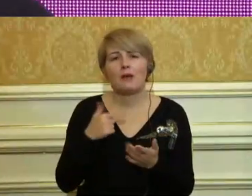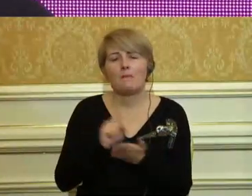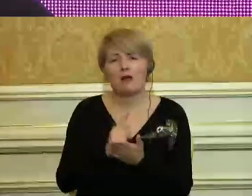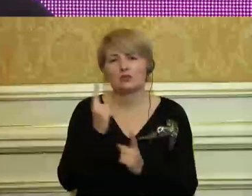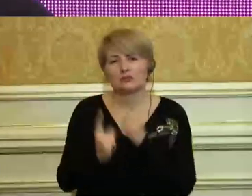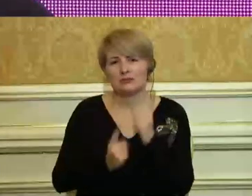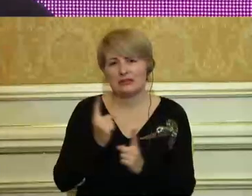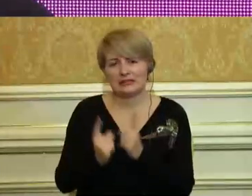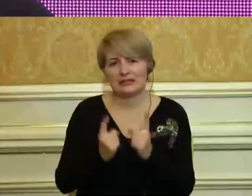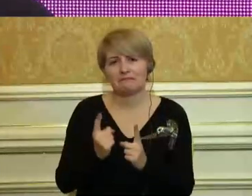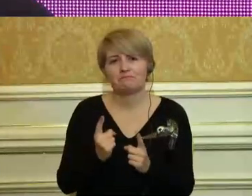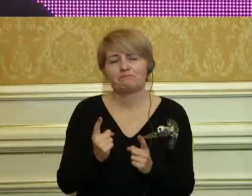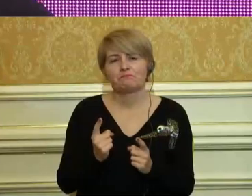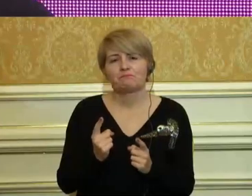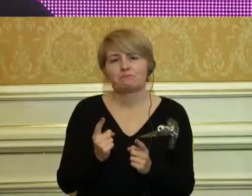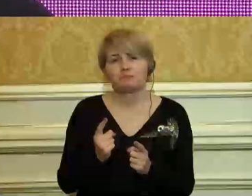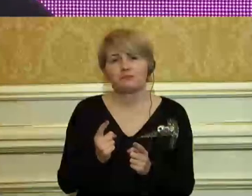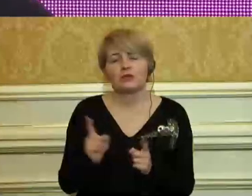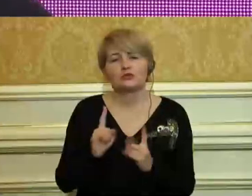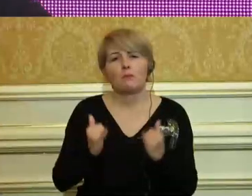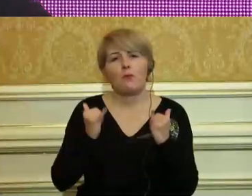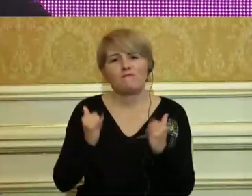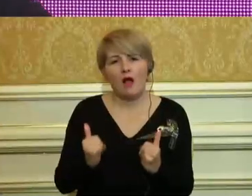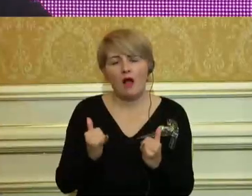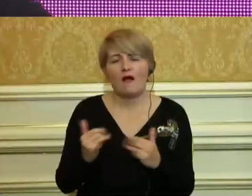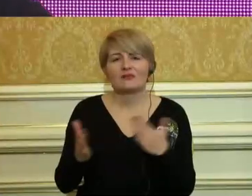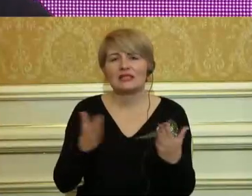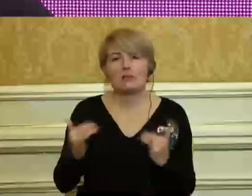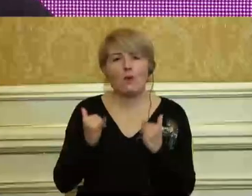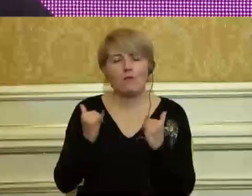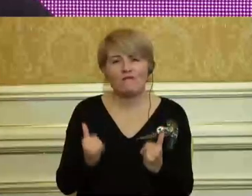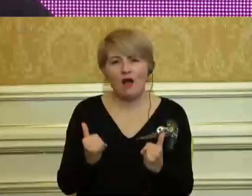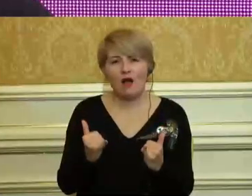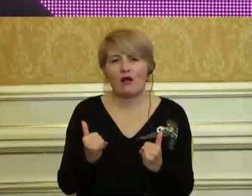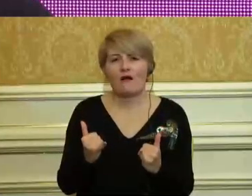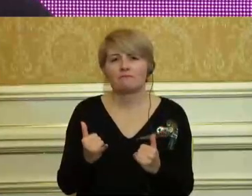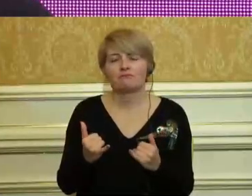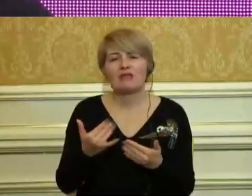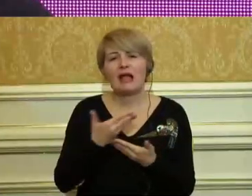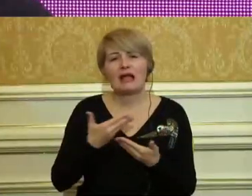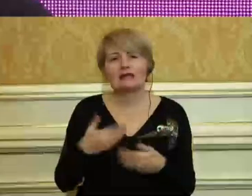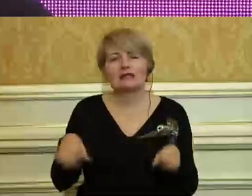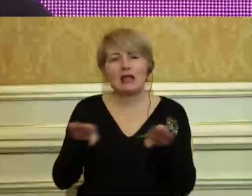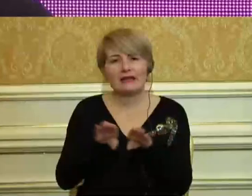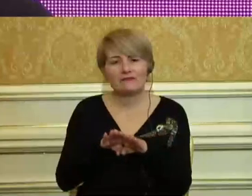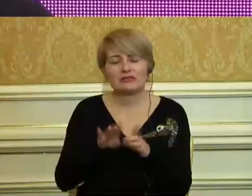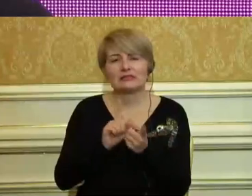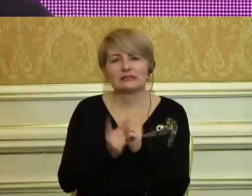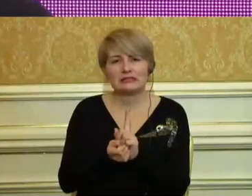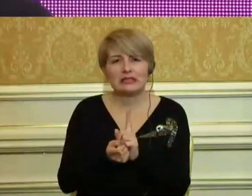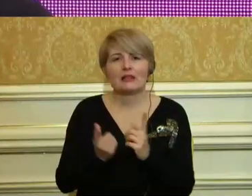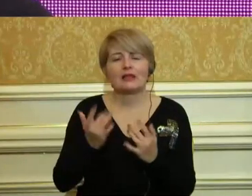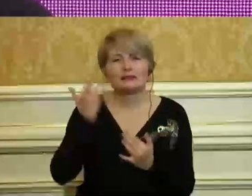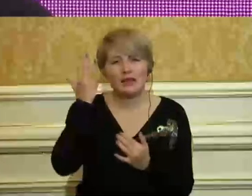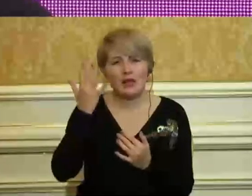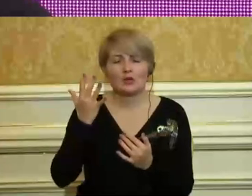have to change the mentality, and we have to have this respect, gender equality, to become the